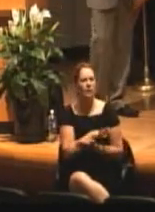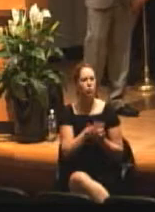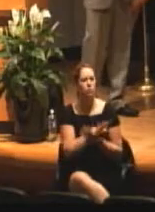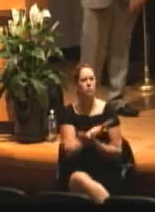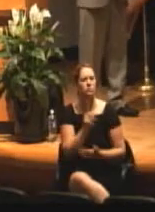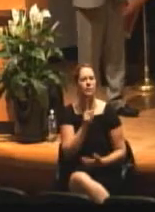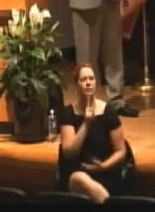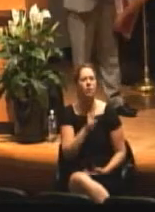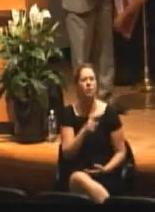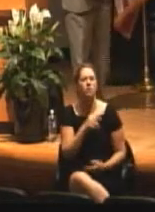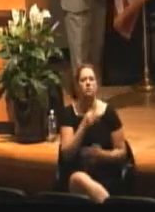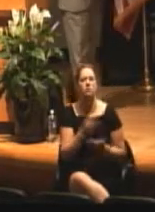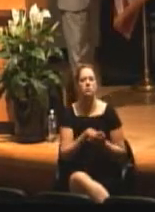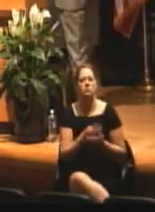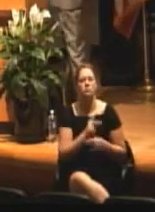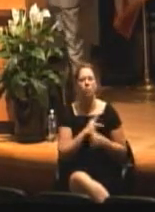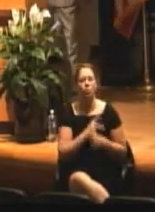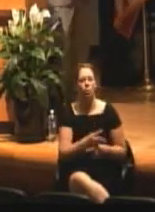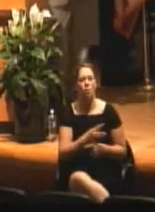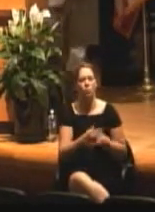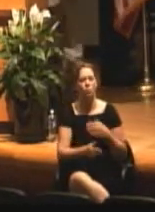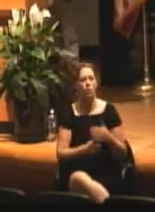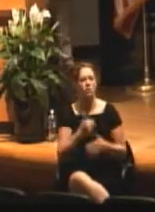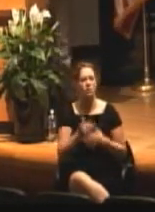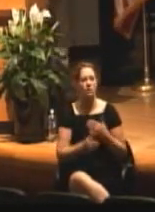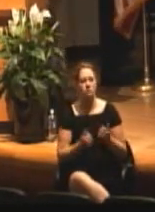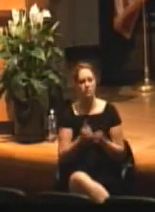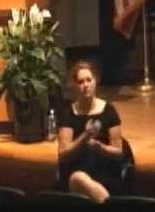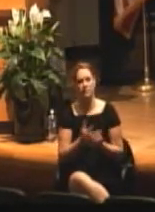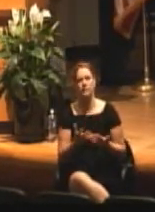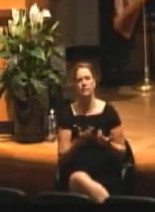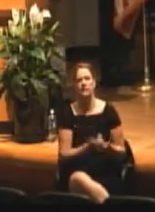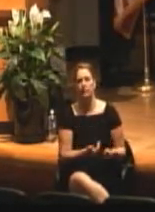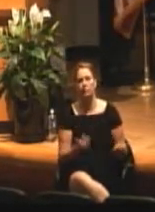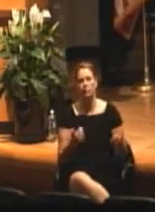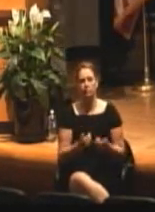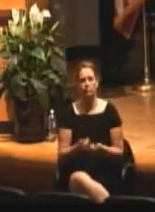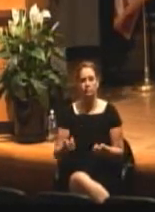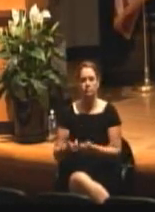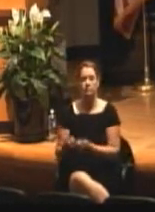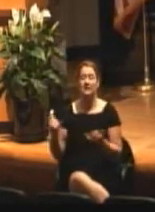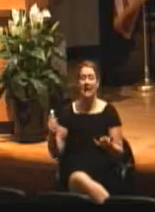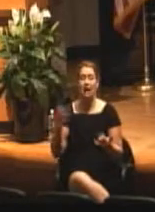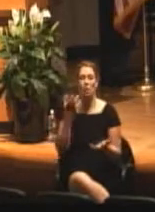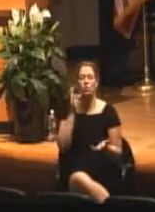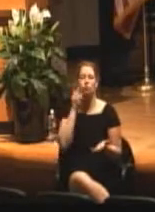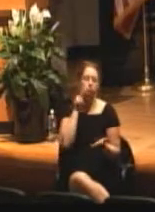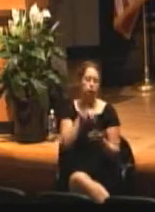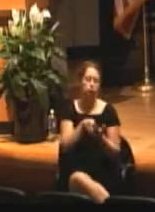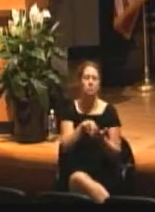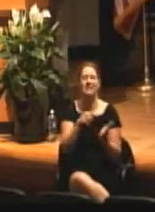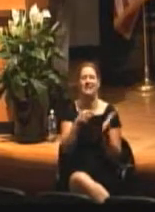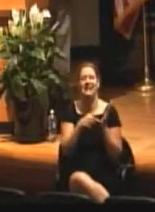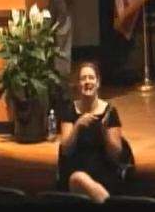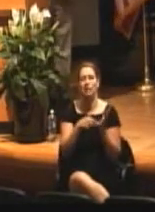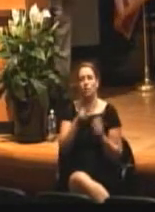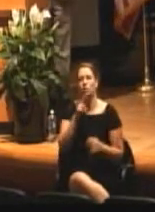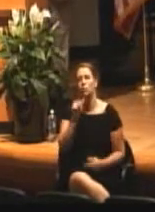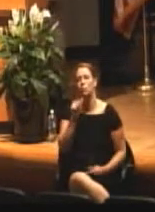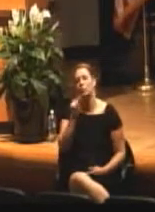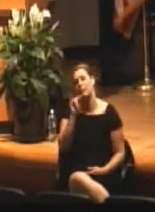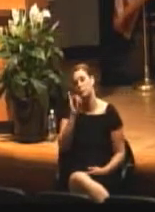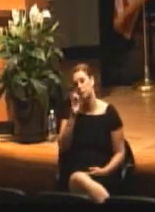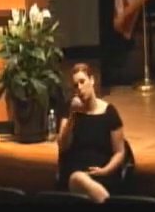I think everything's kind of separate in there. What I wanted to go through real quick now would be the debt ratio and talk about that just for a couple